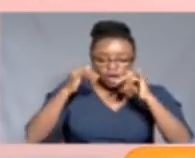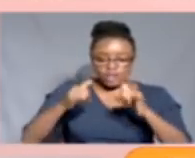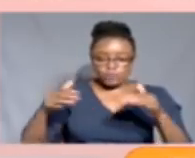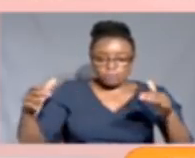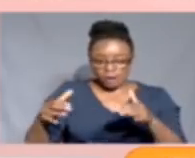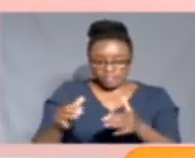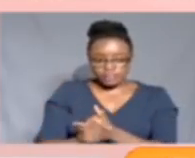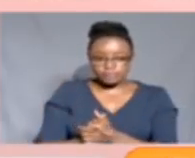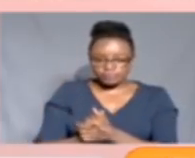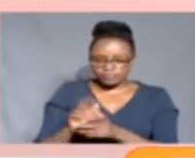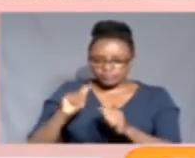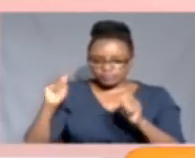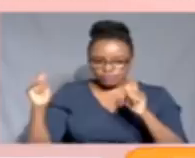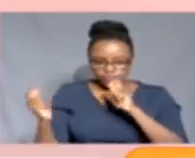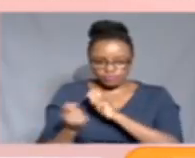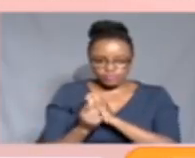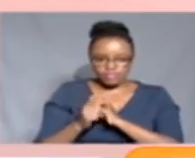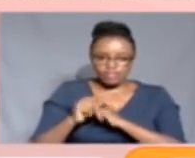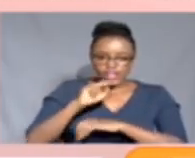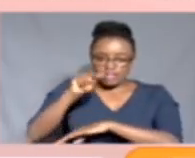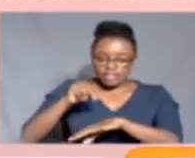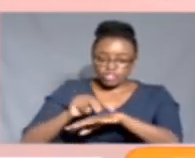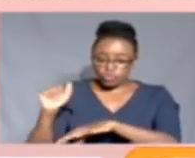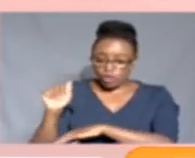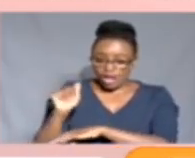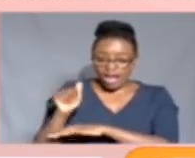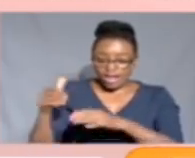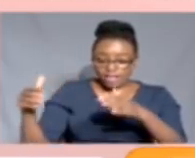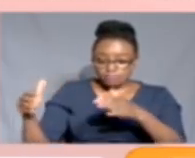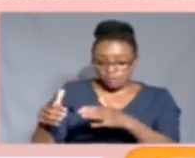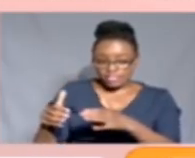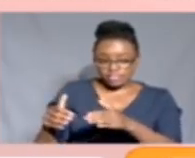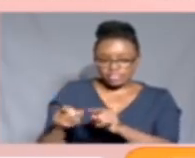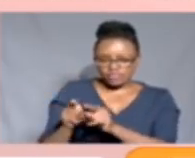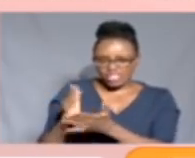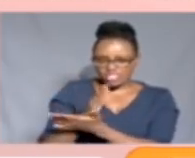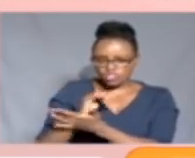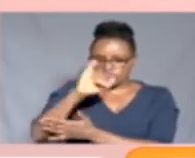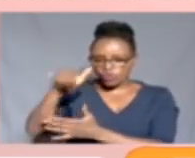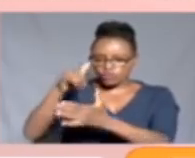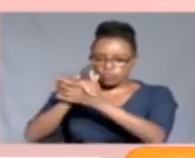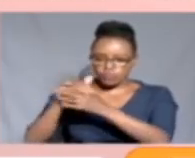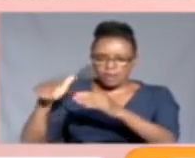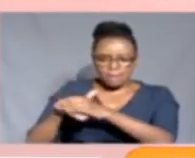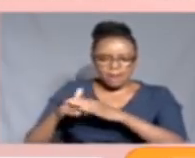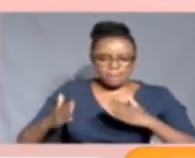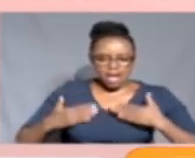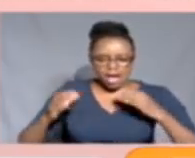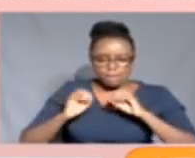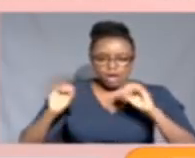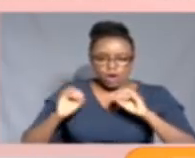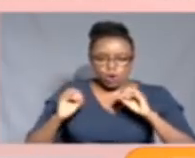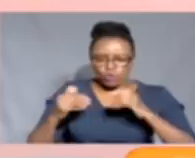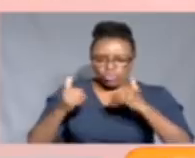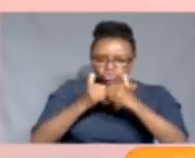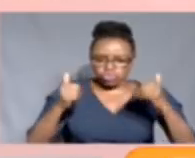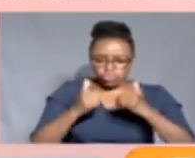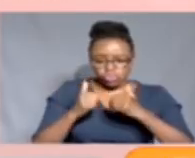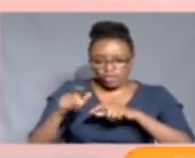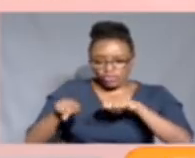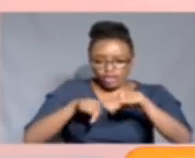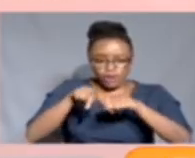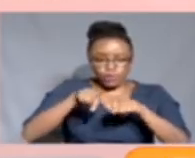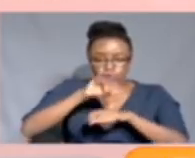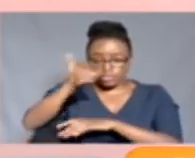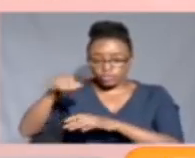party, the Transformation National Alliance Party. A section of Jubilee members unhappy with the current rift in the ruling Jubilee